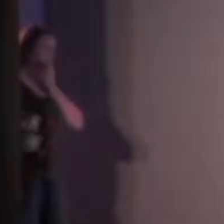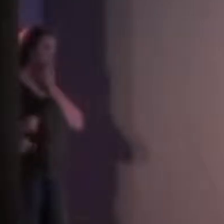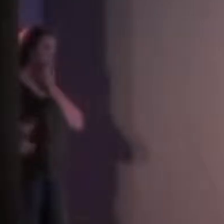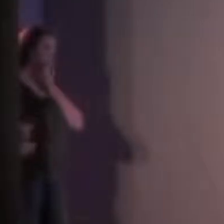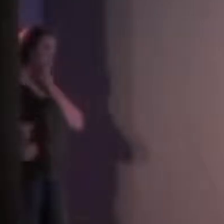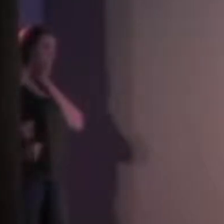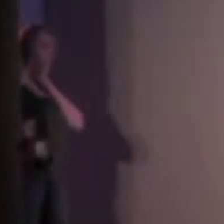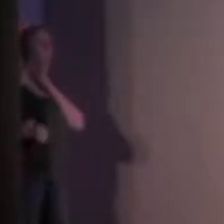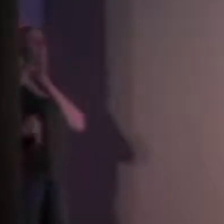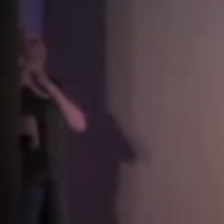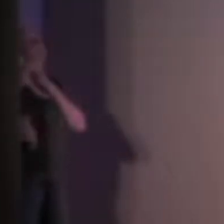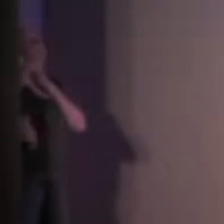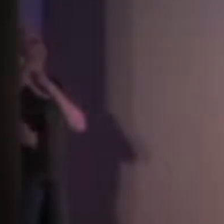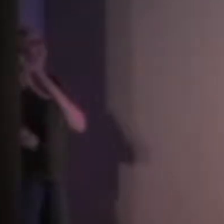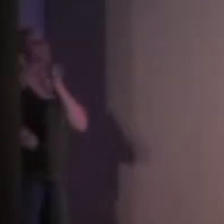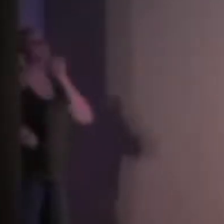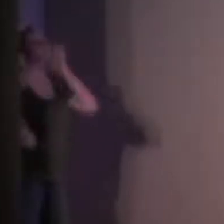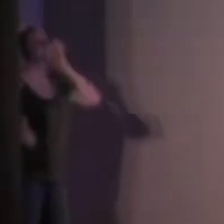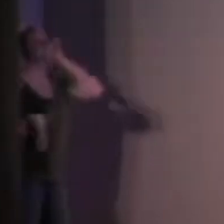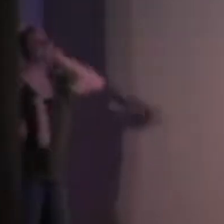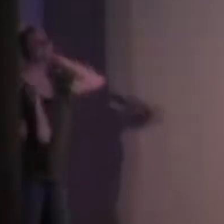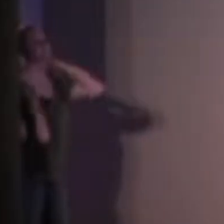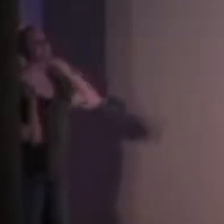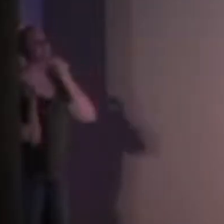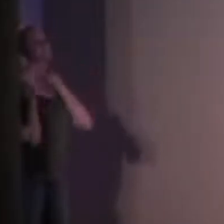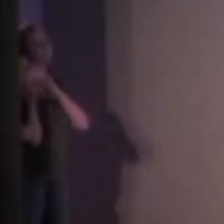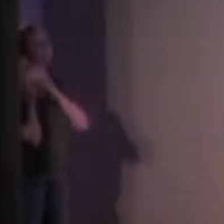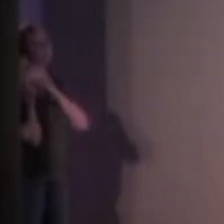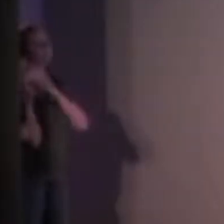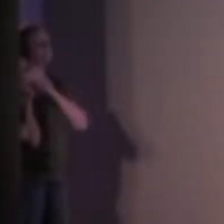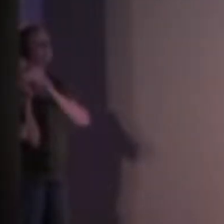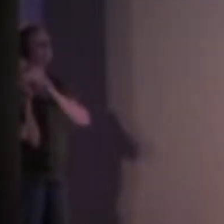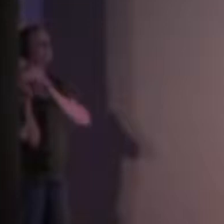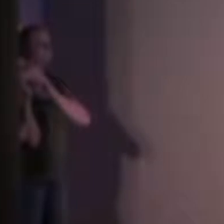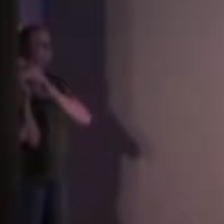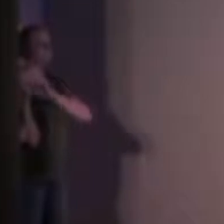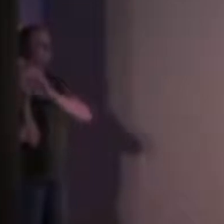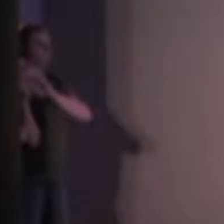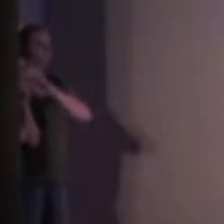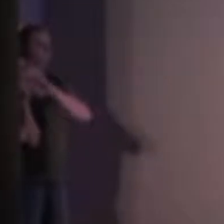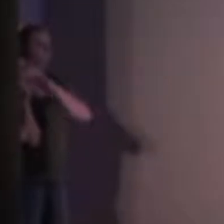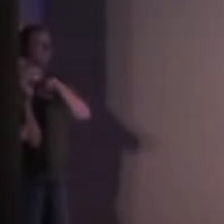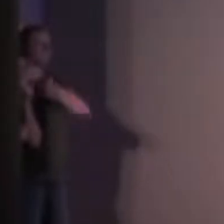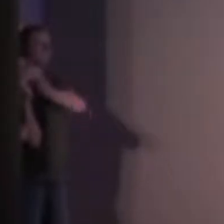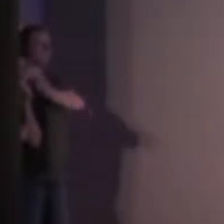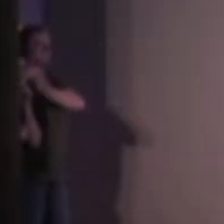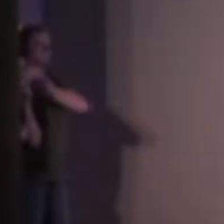I'm a little new. Wendy's